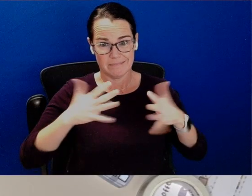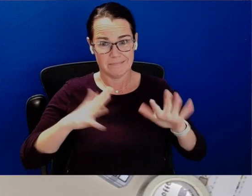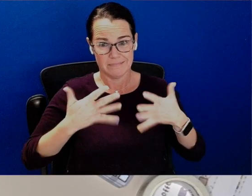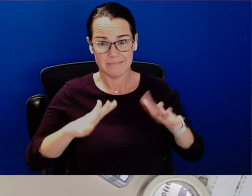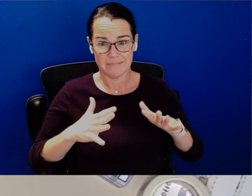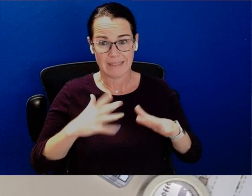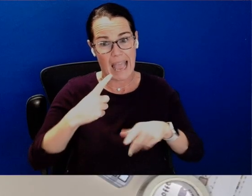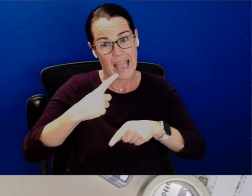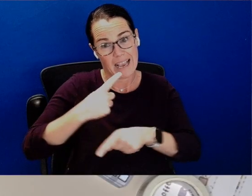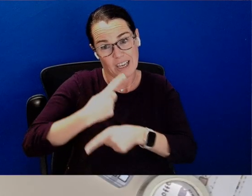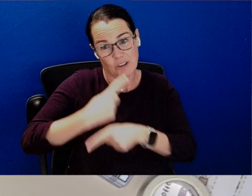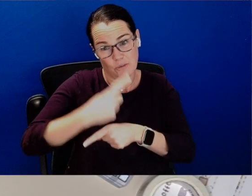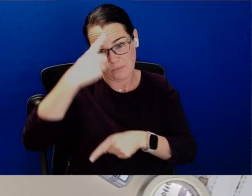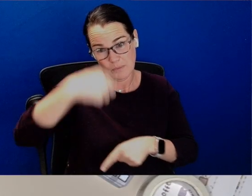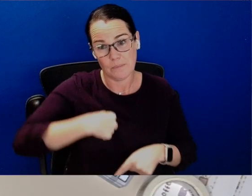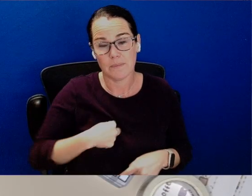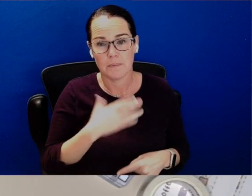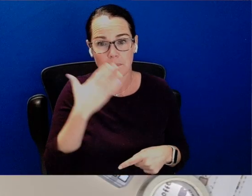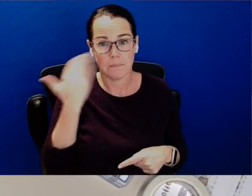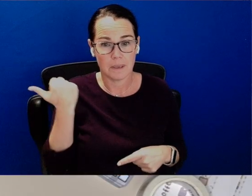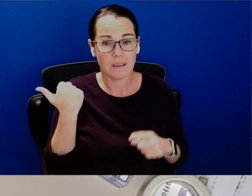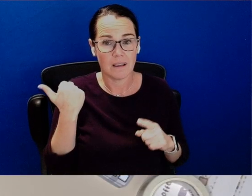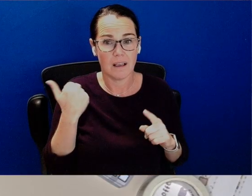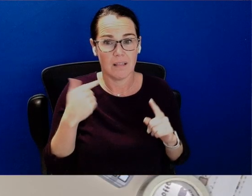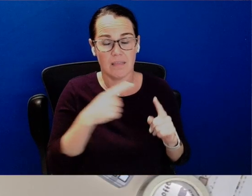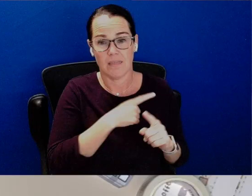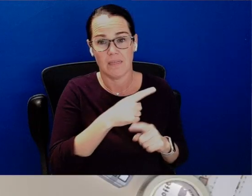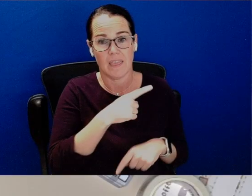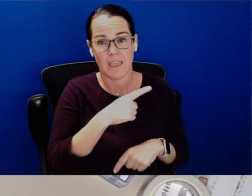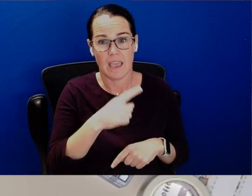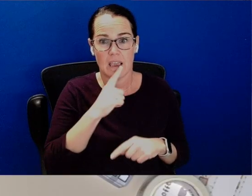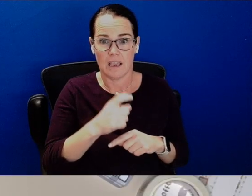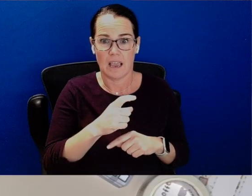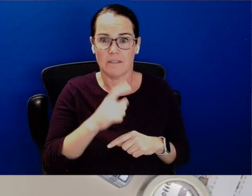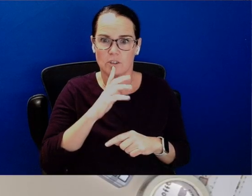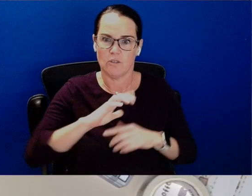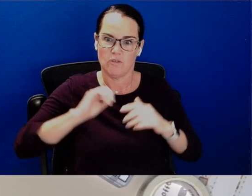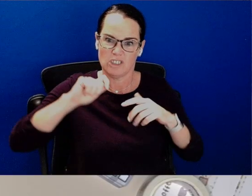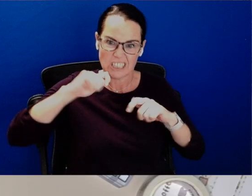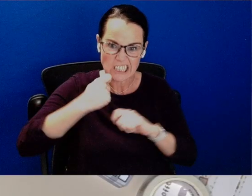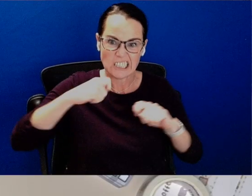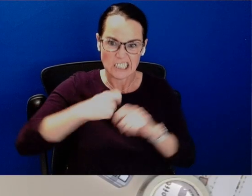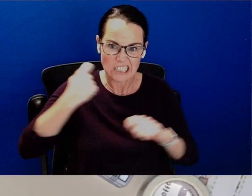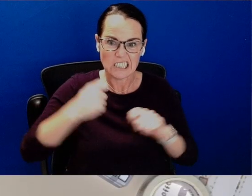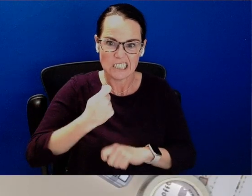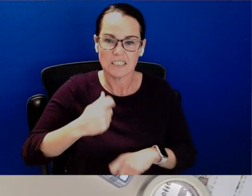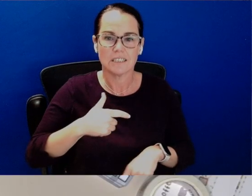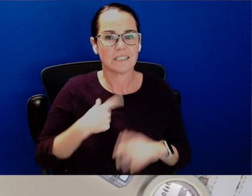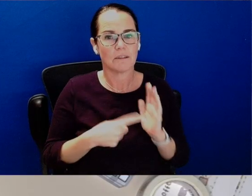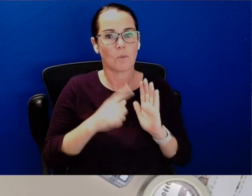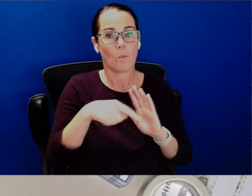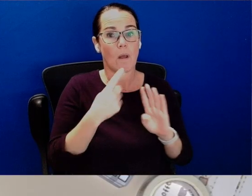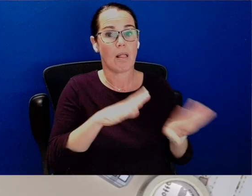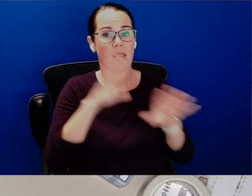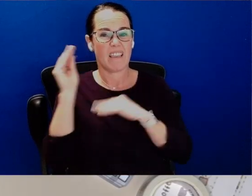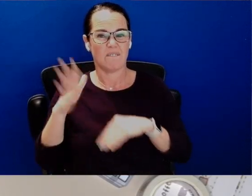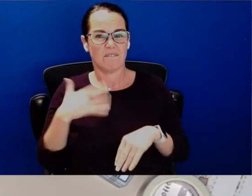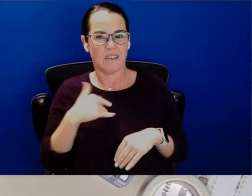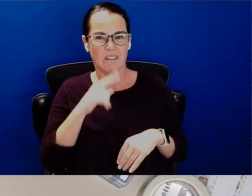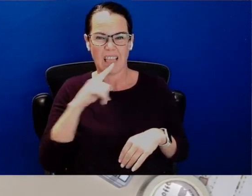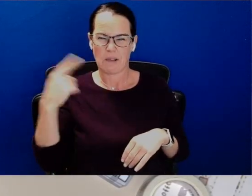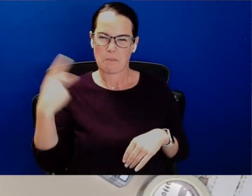relatively accurate because of the amount of physical work they have to do on my face. Sometimes I leave feeling very